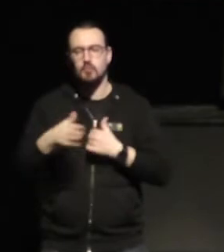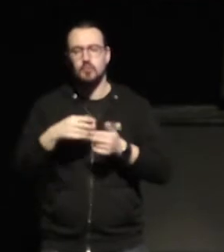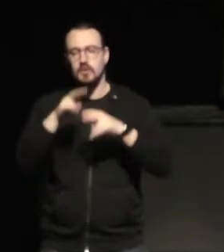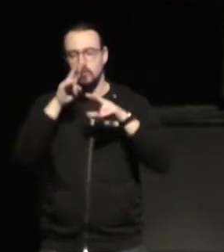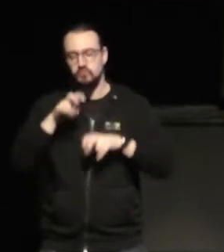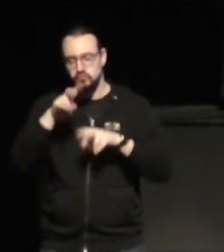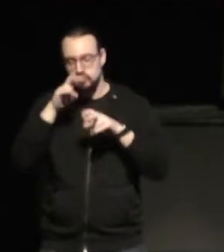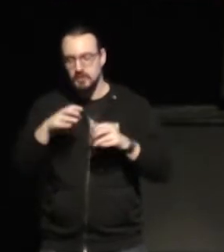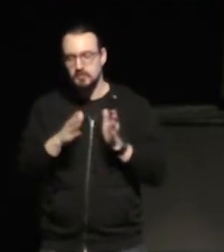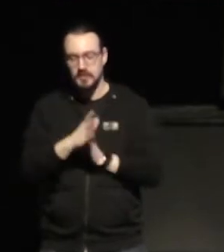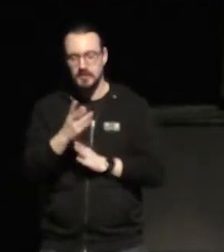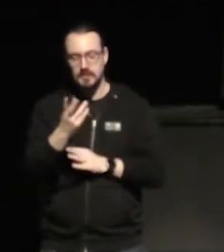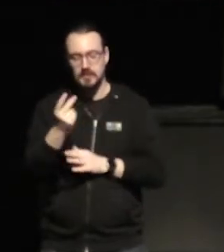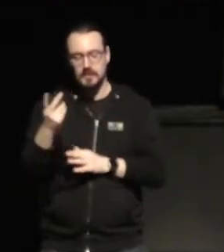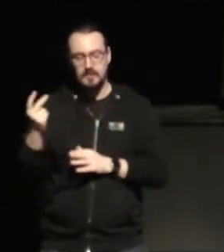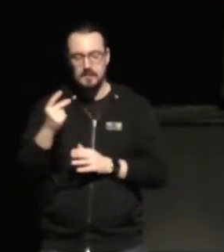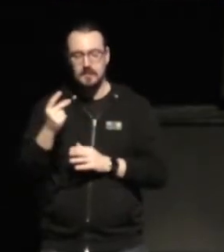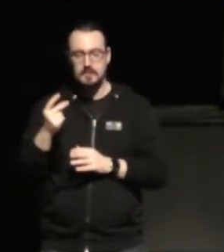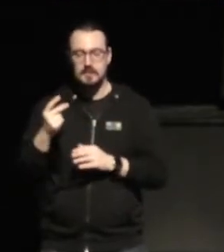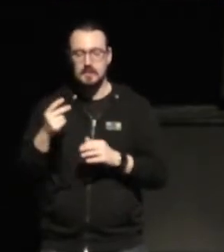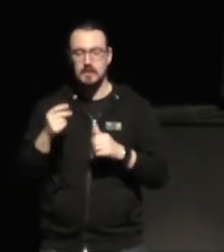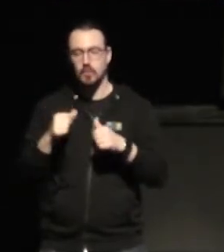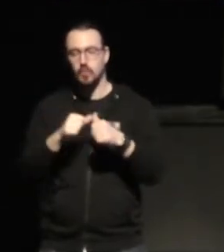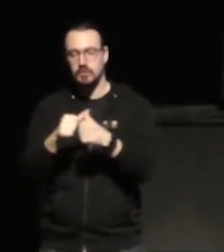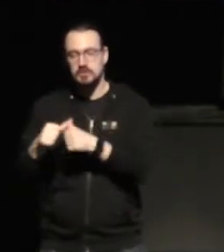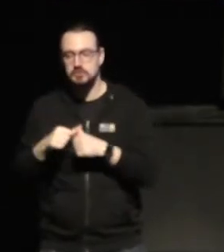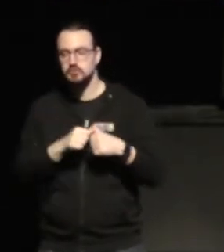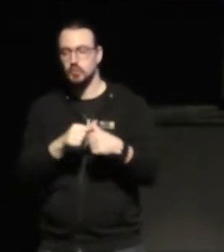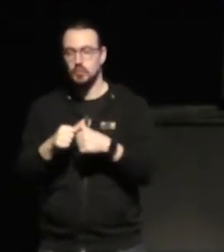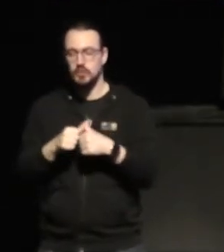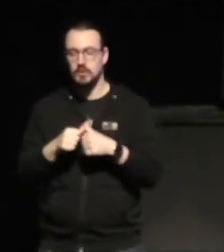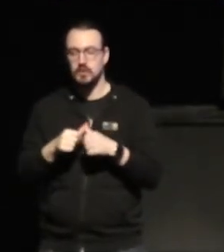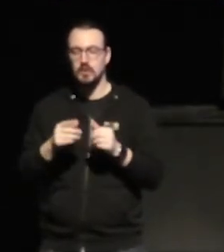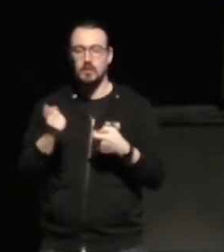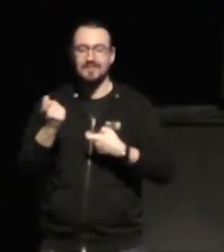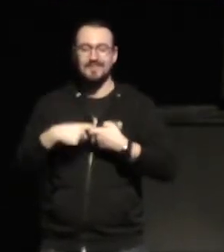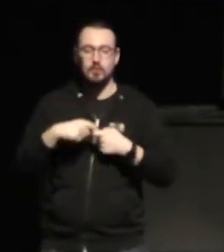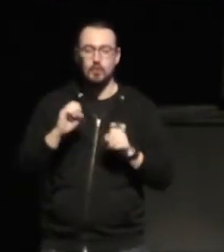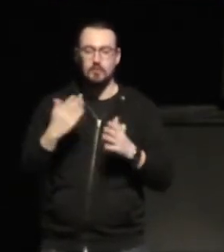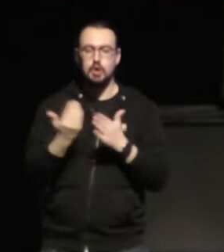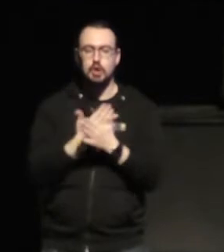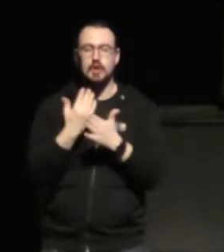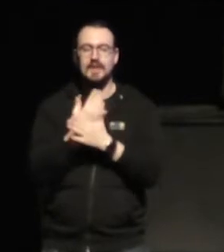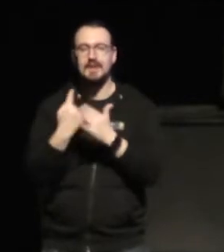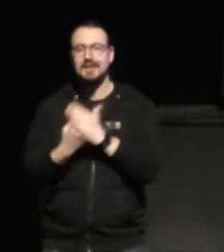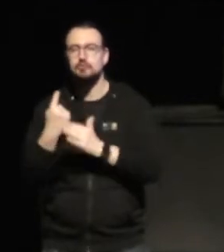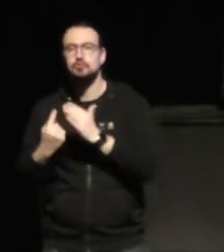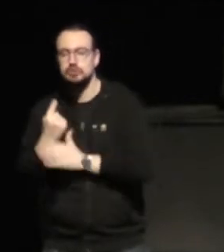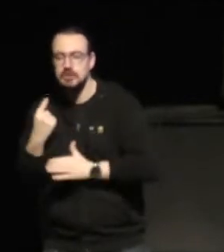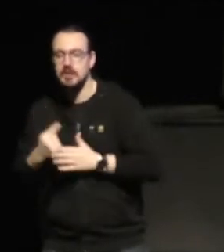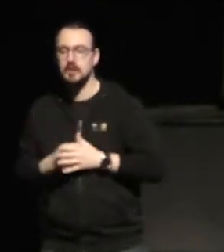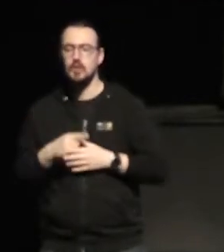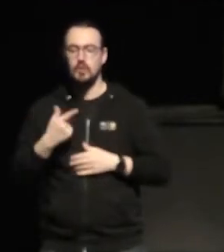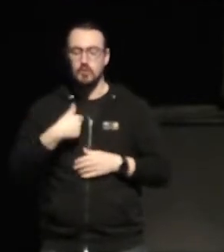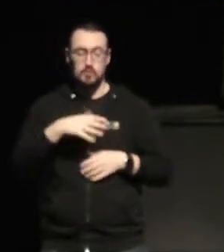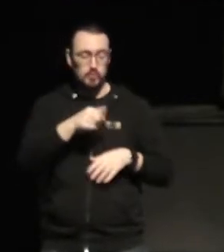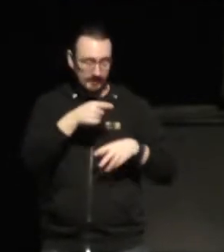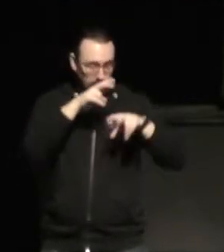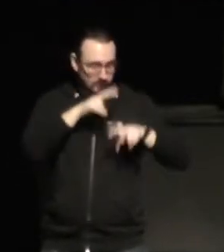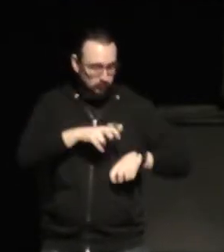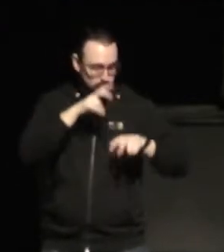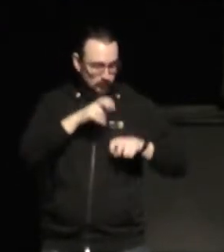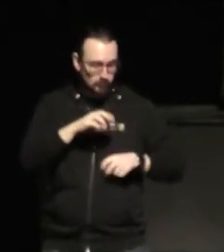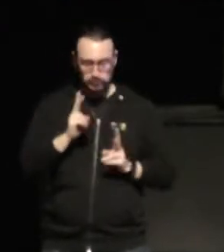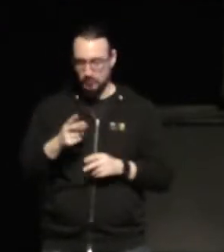with another civil society organization about the green resources, and we took that research and